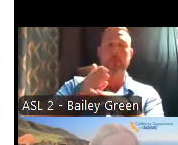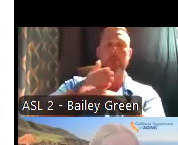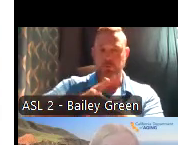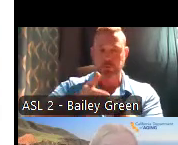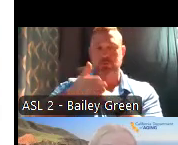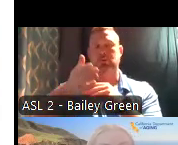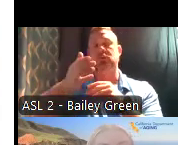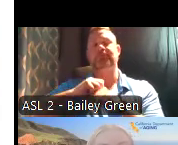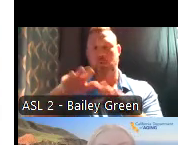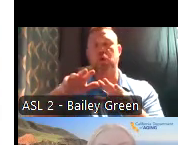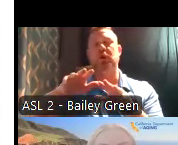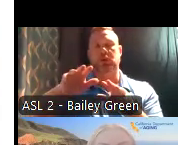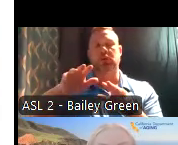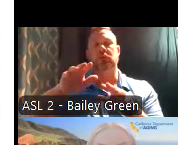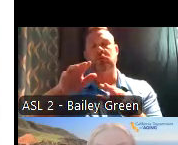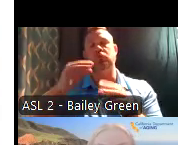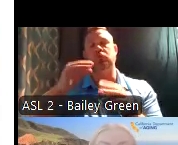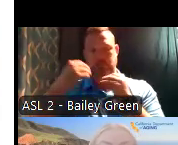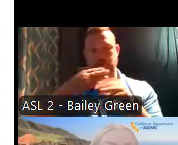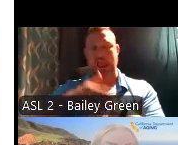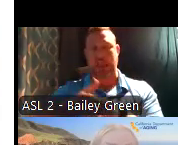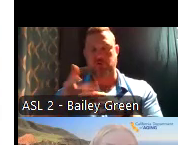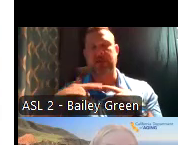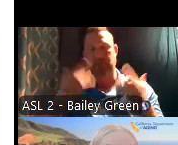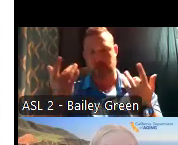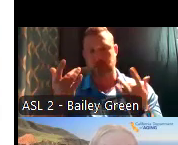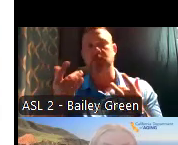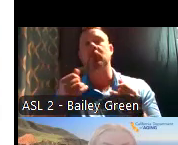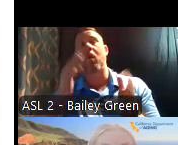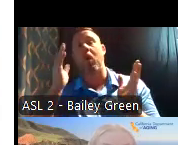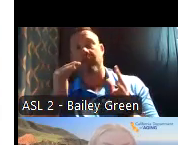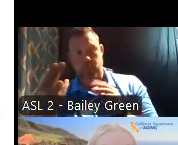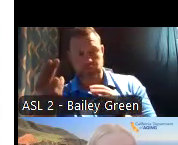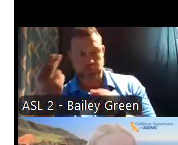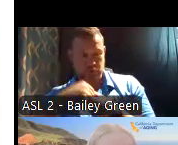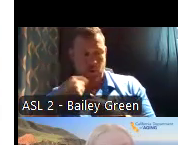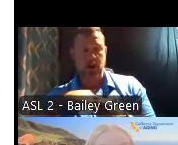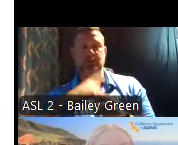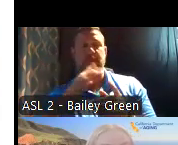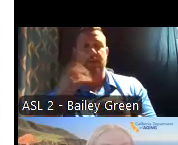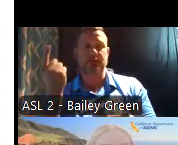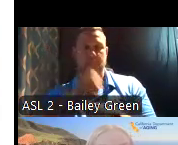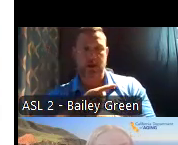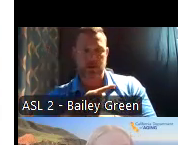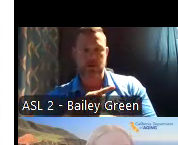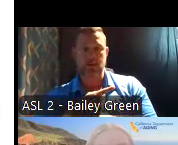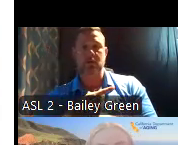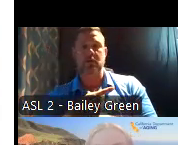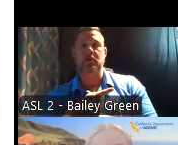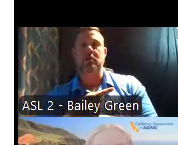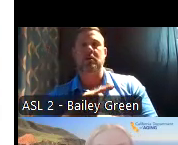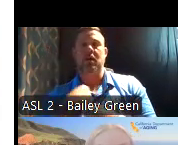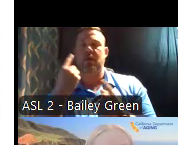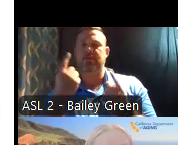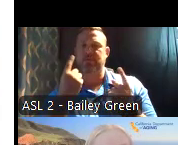following the event. So again, hope that you are all able to join us for that day. And then I think I